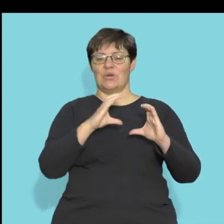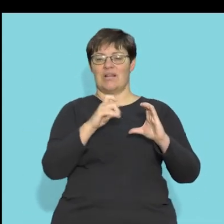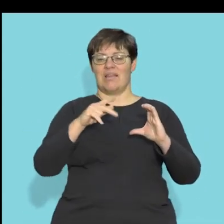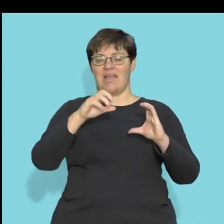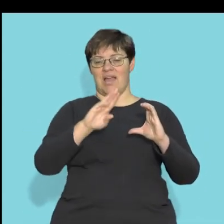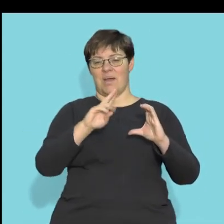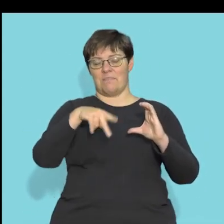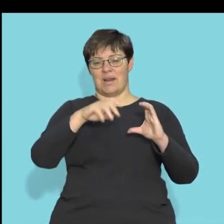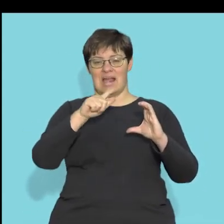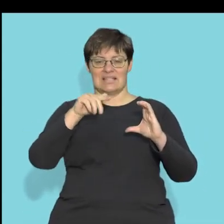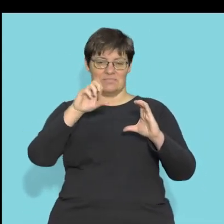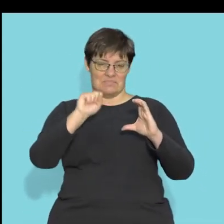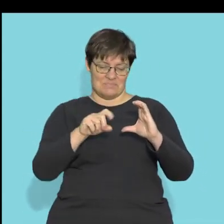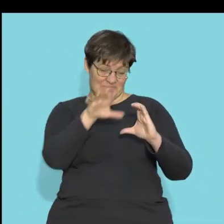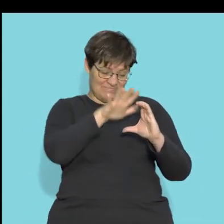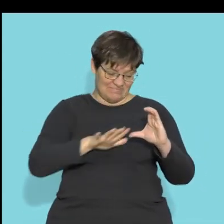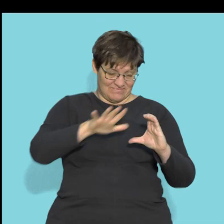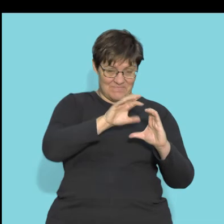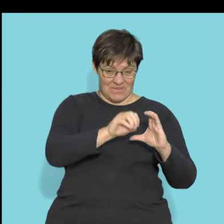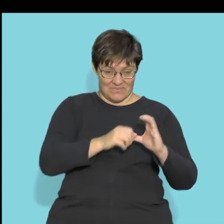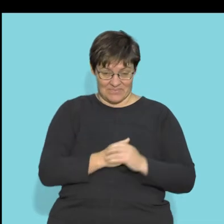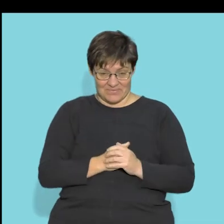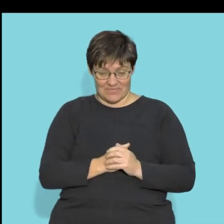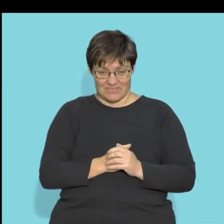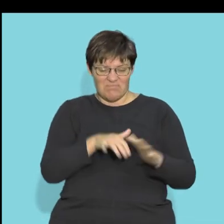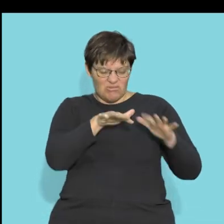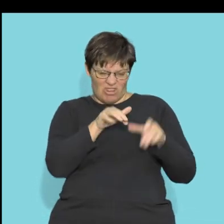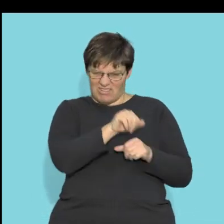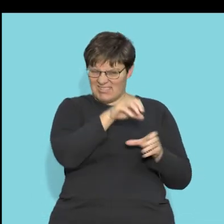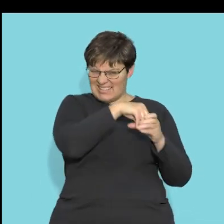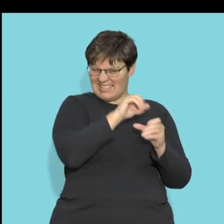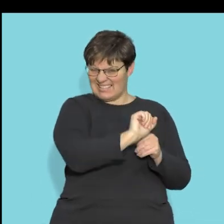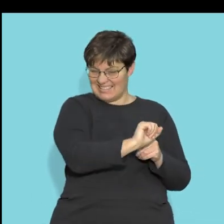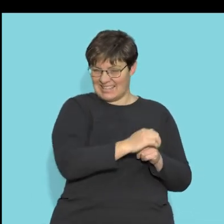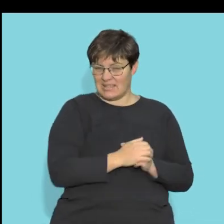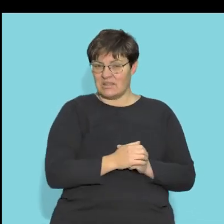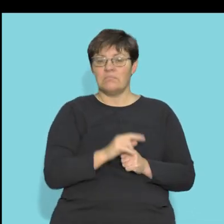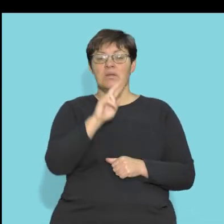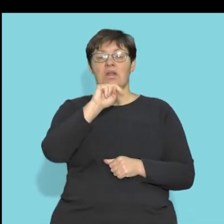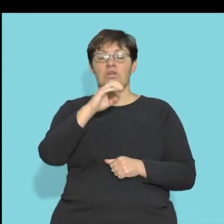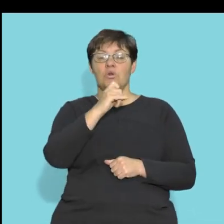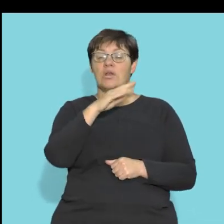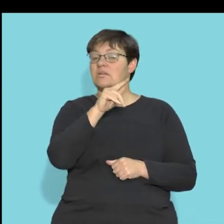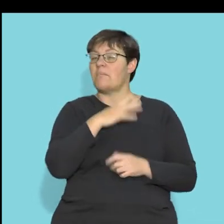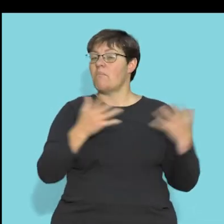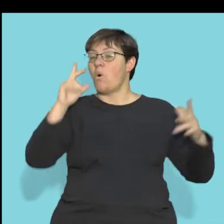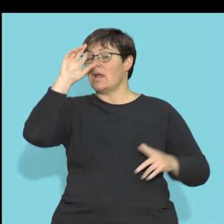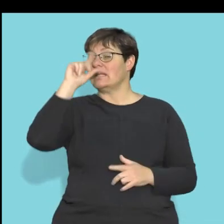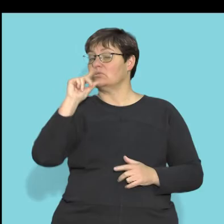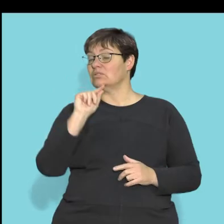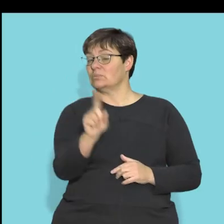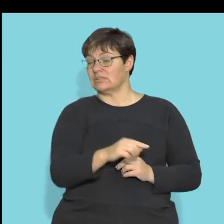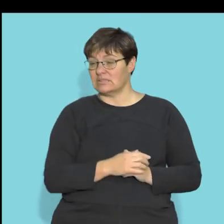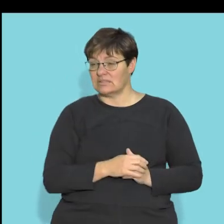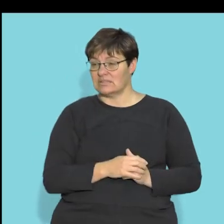the nucleoplasm. Now, when it comes to the nucleus, what is the most interesting part?